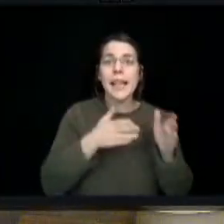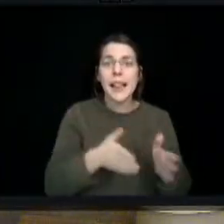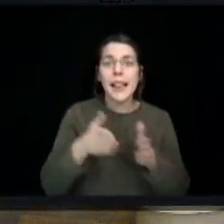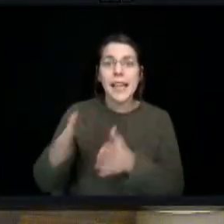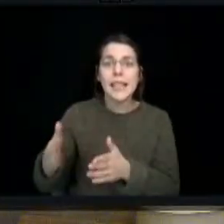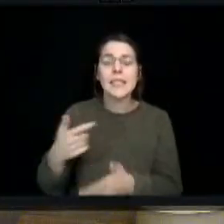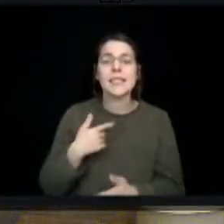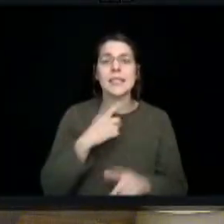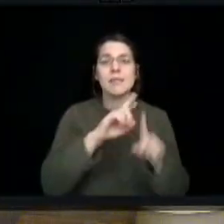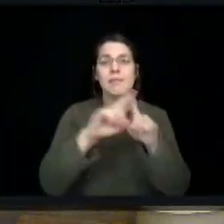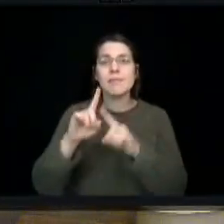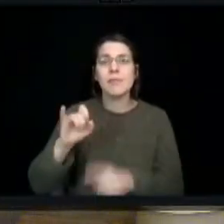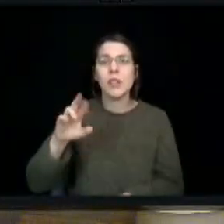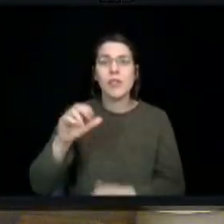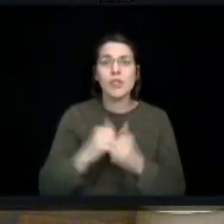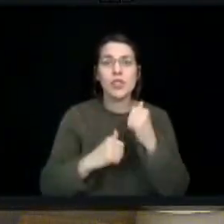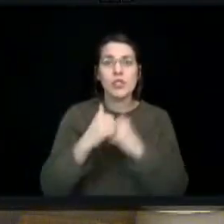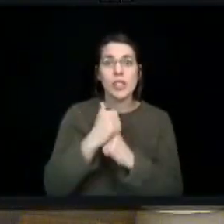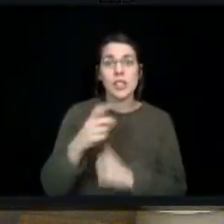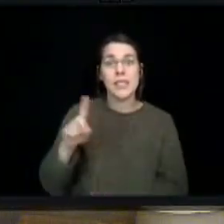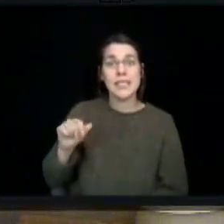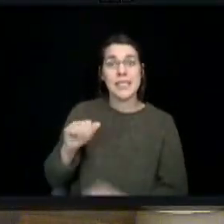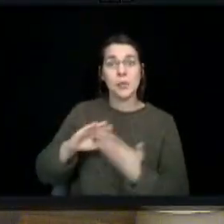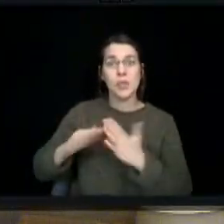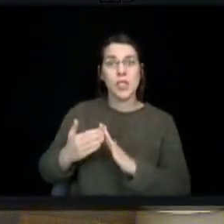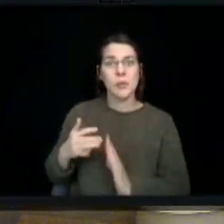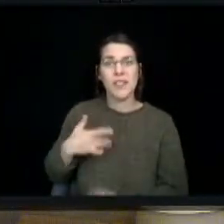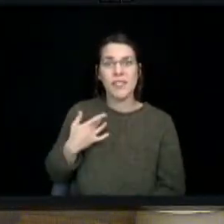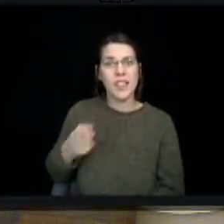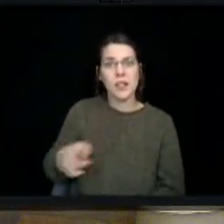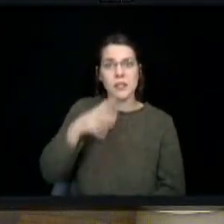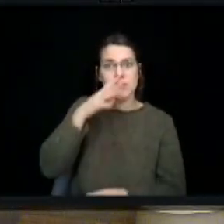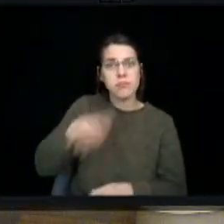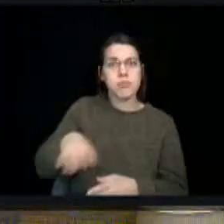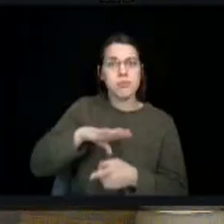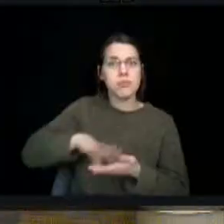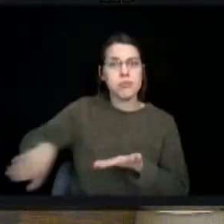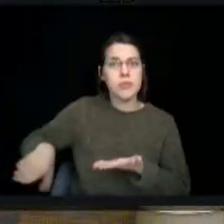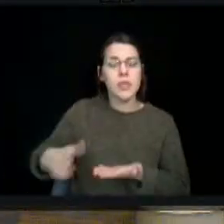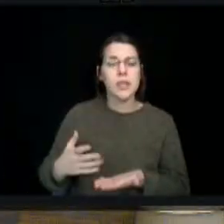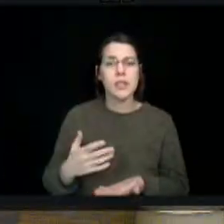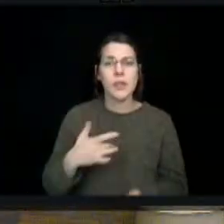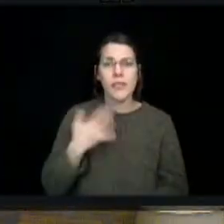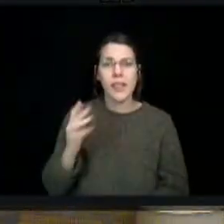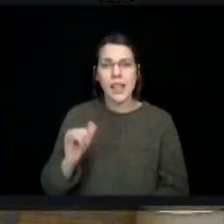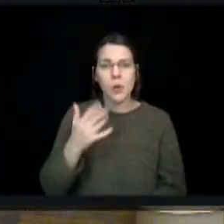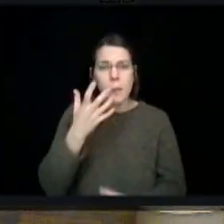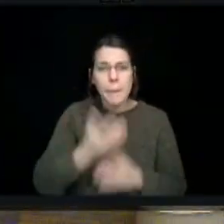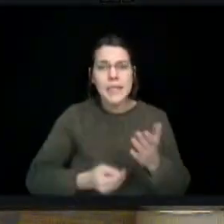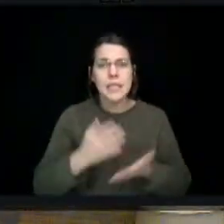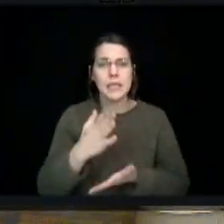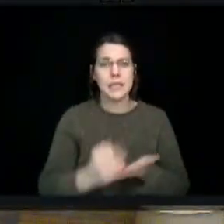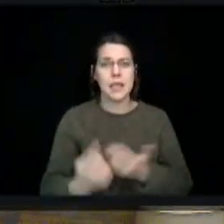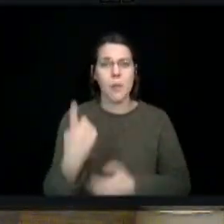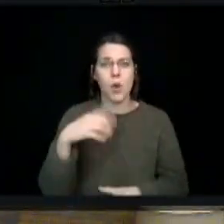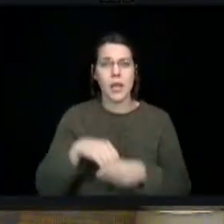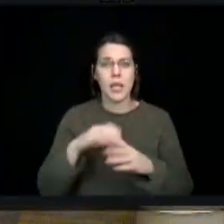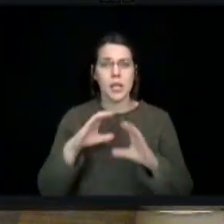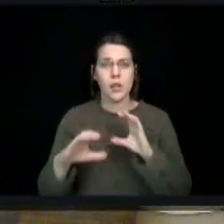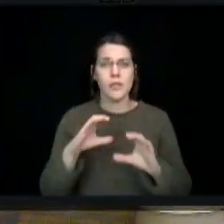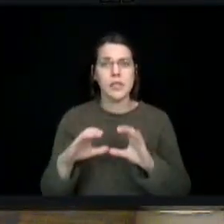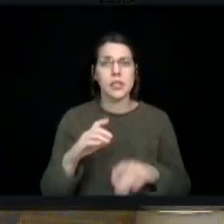the disabled community that they feel like their voice isn't heard. So I always feel like we're always missing somebody when we have these conversations. And I just